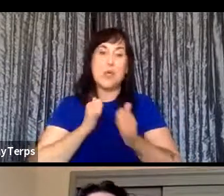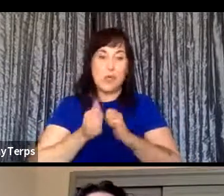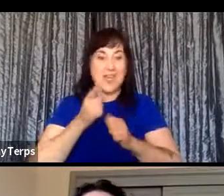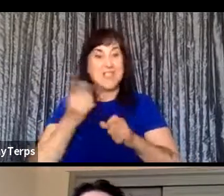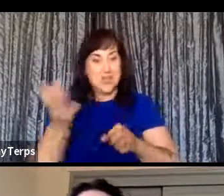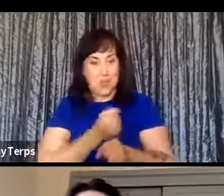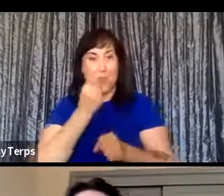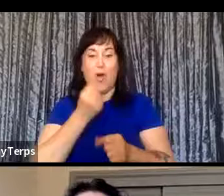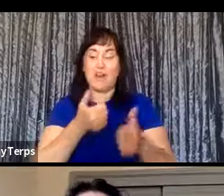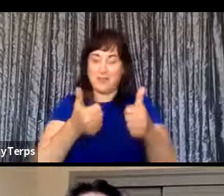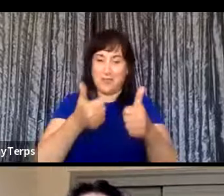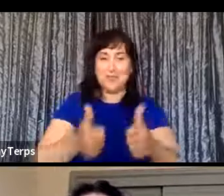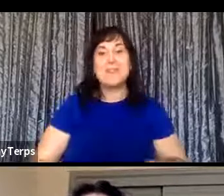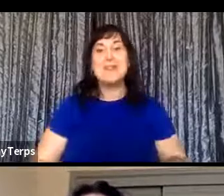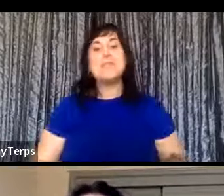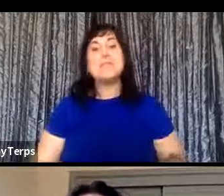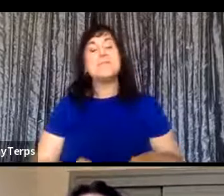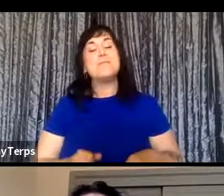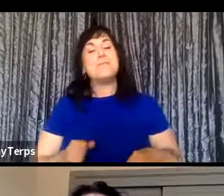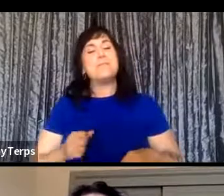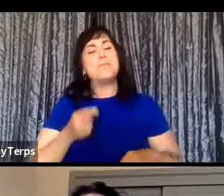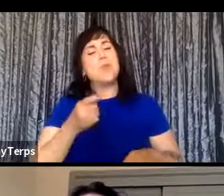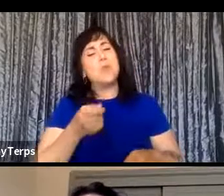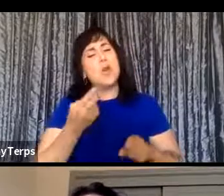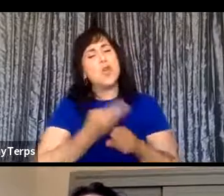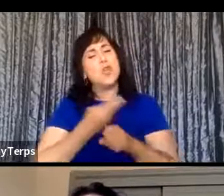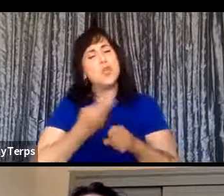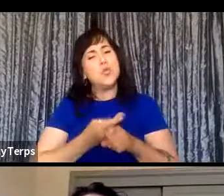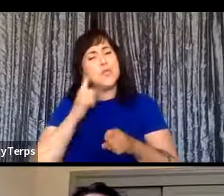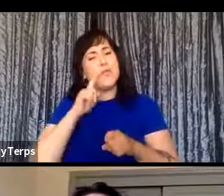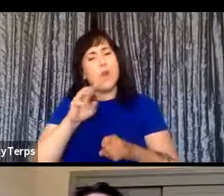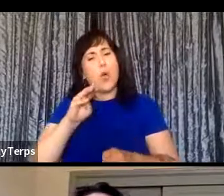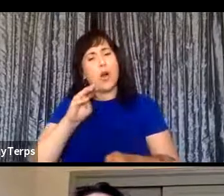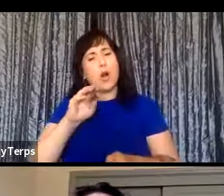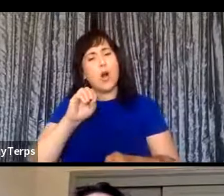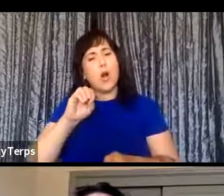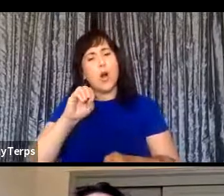Kate. Tell me, what are you going to be using as a mold, and what